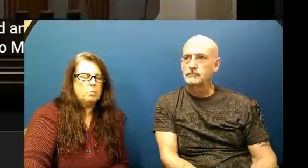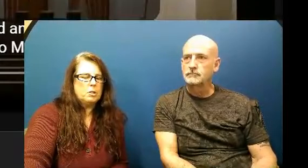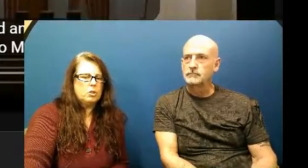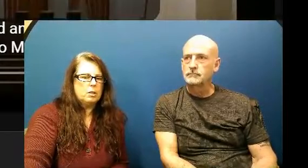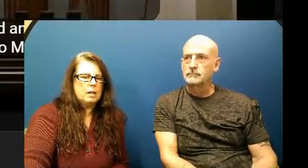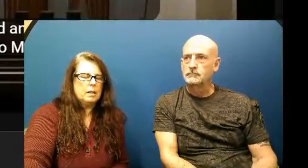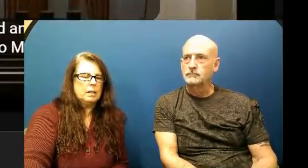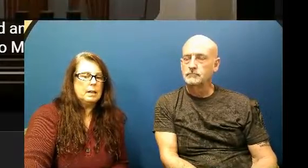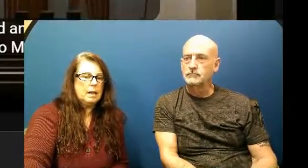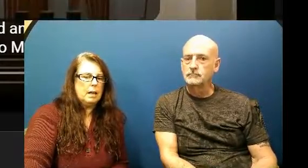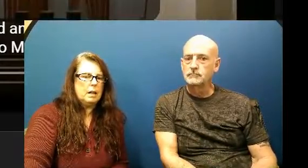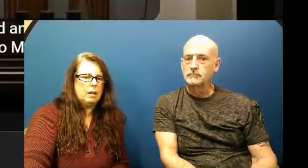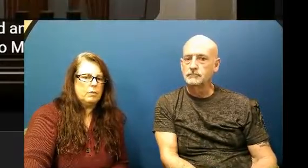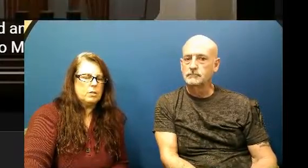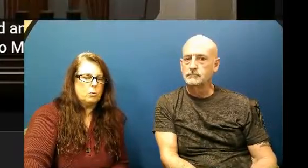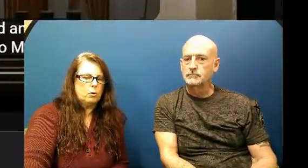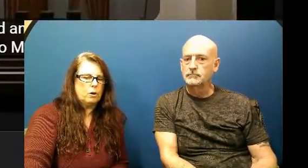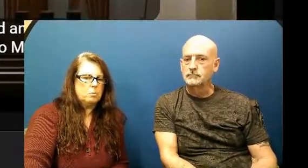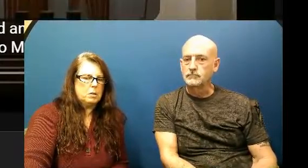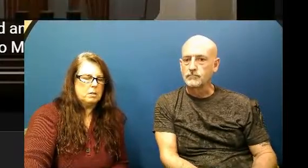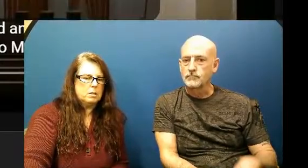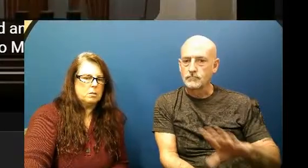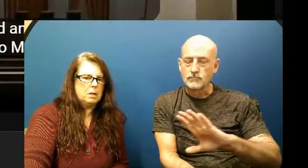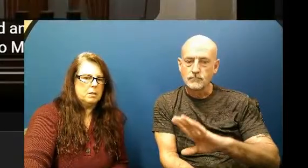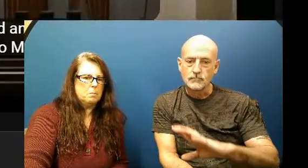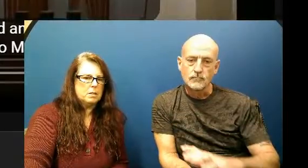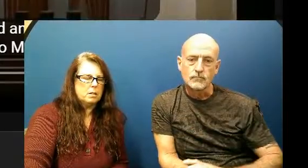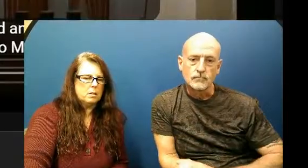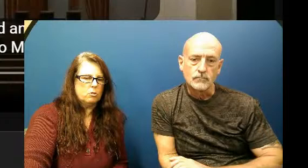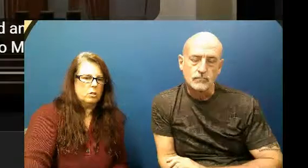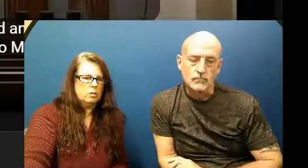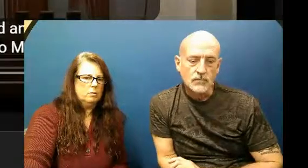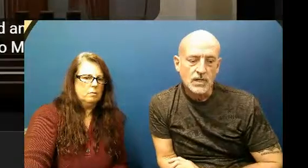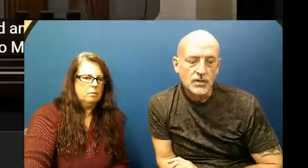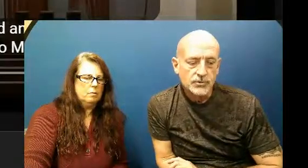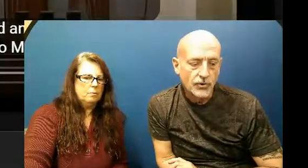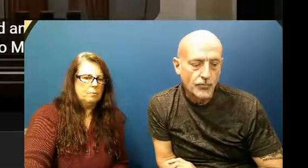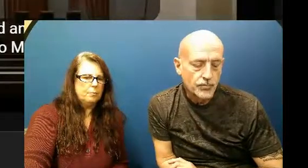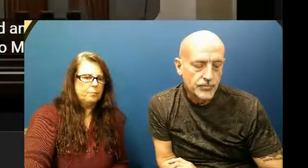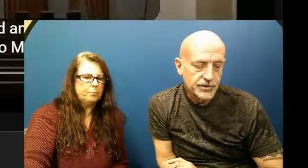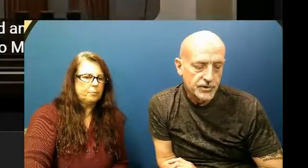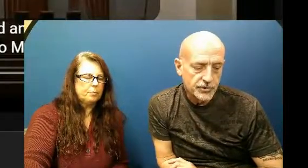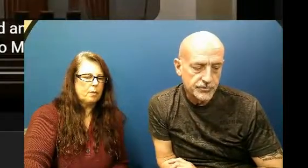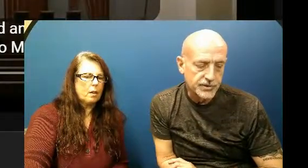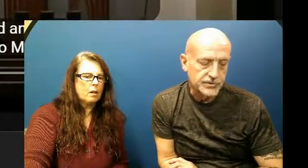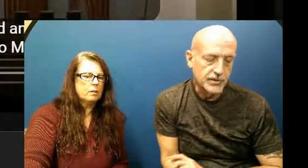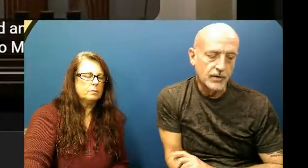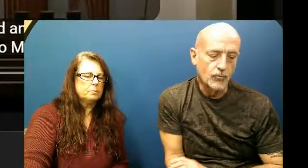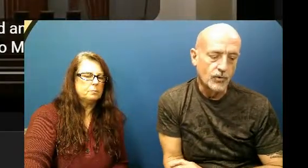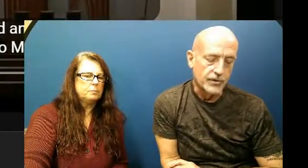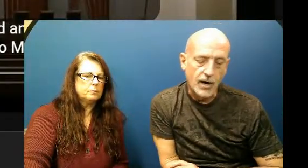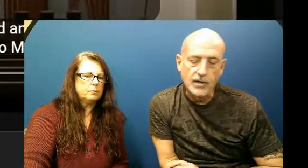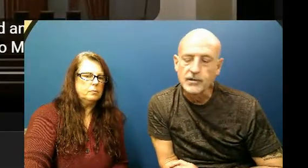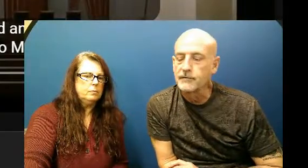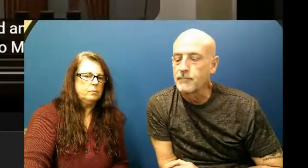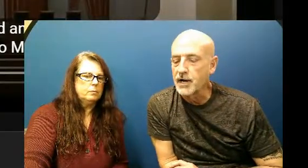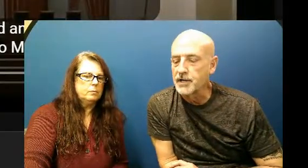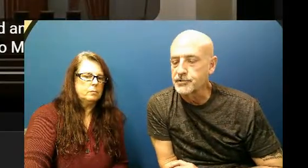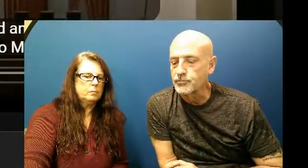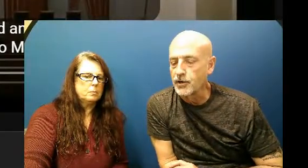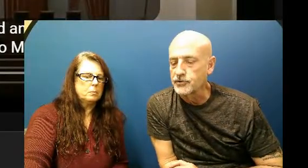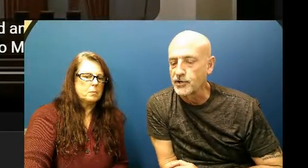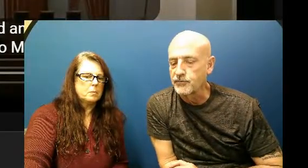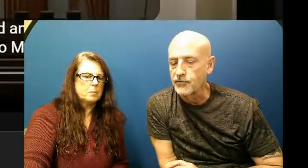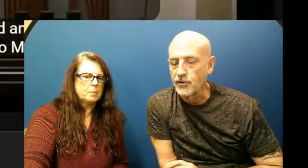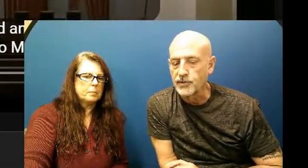the information they can get out of these oral arguments to make the best decision. So this introduces one of the cognitive